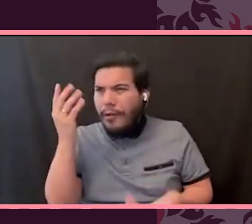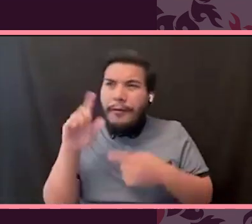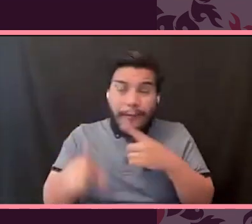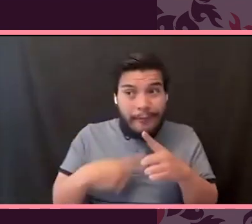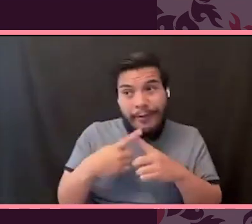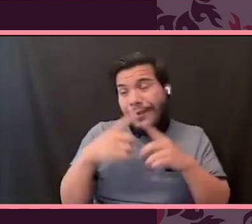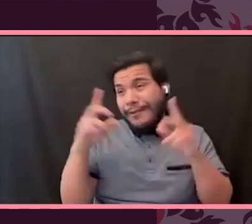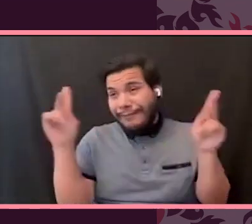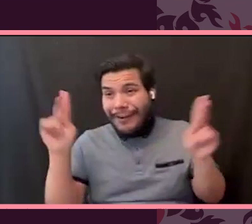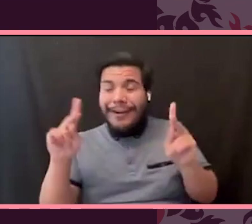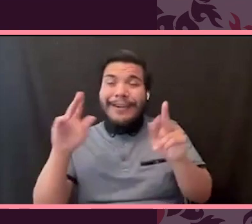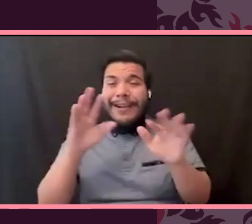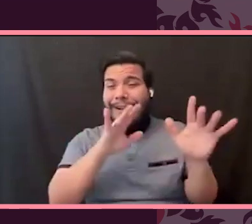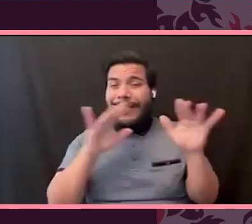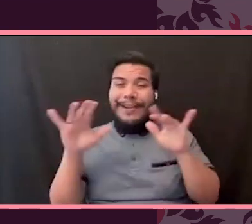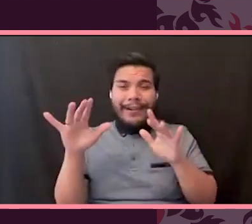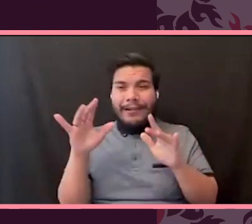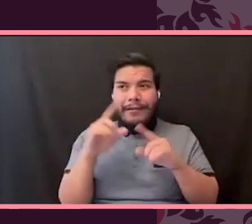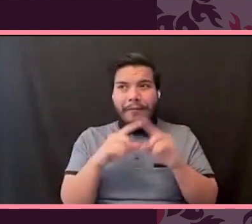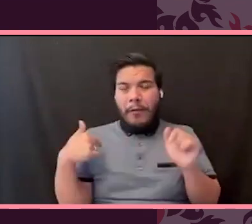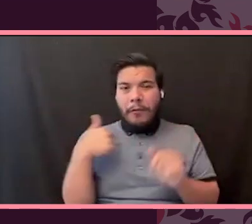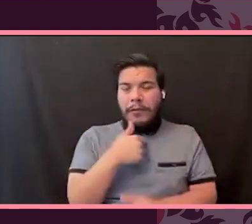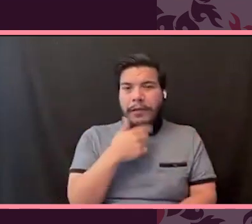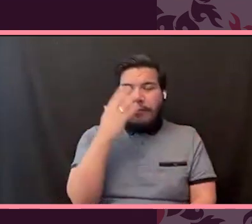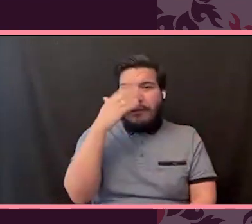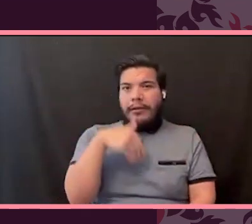a party? Like, none of us even thought about that.